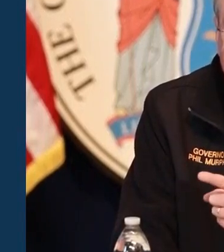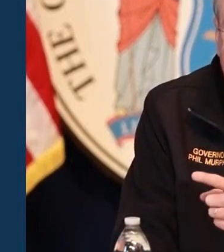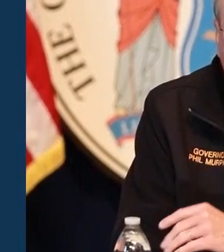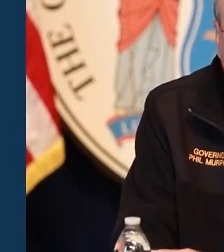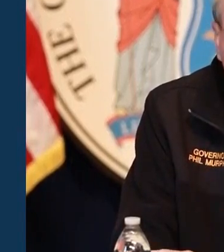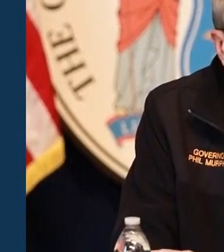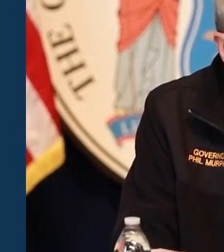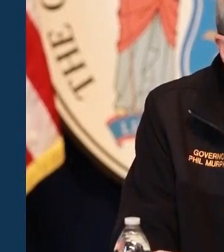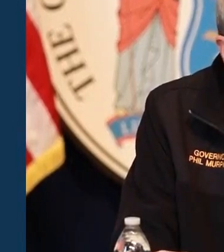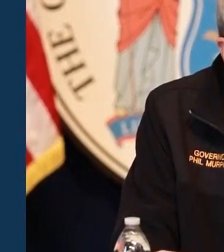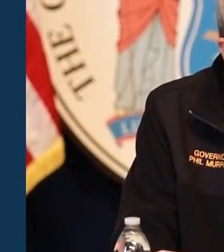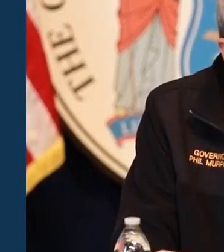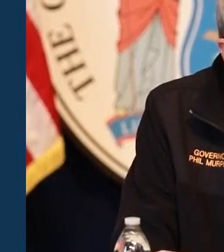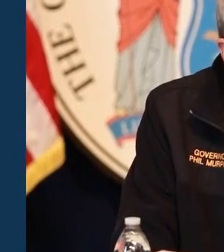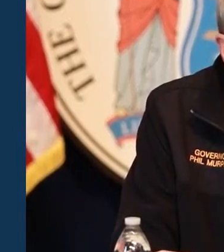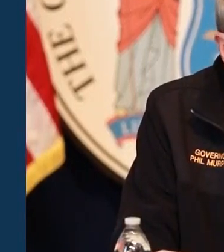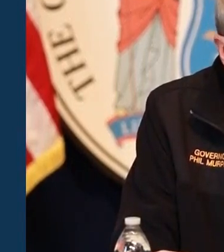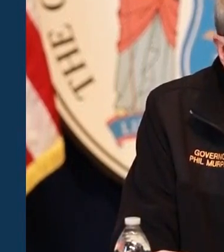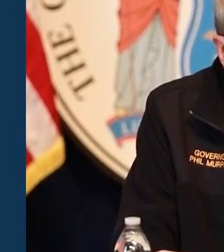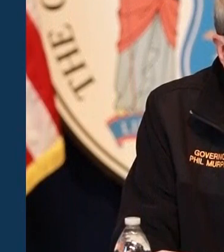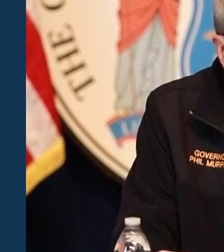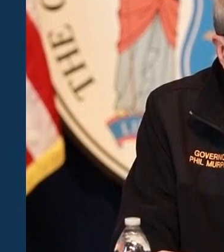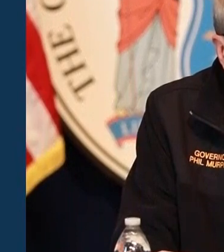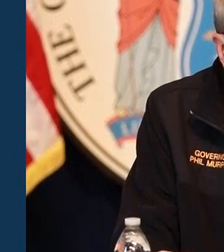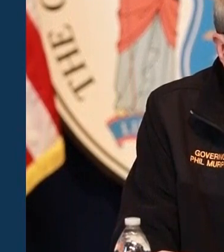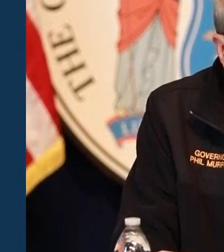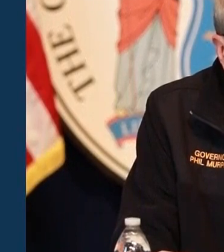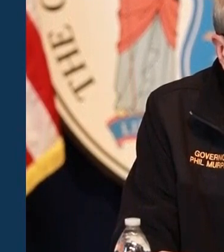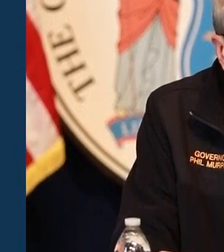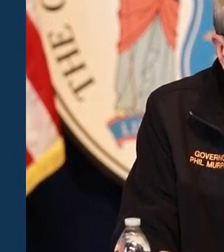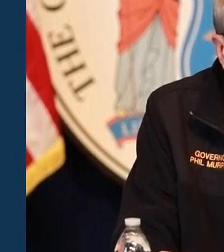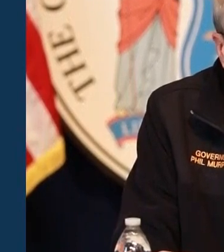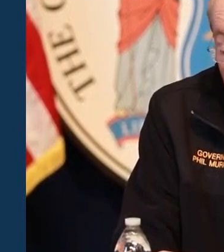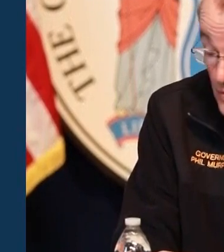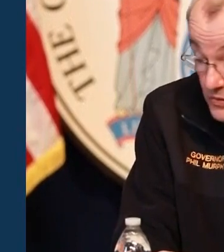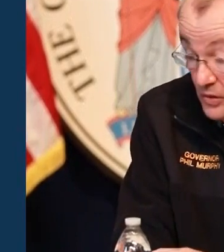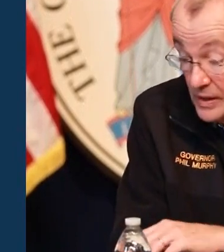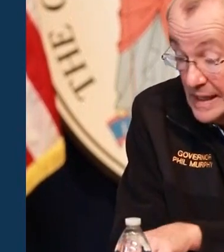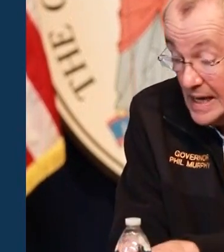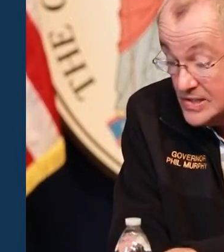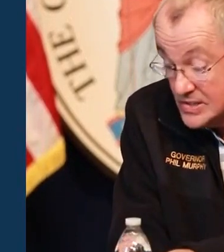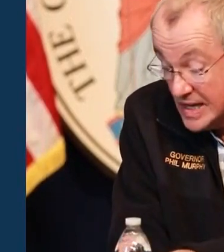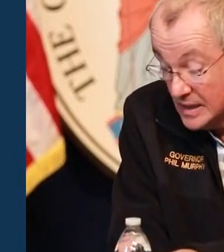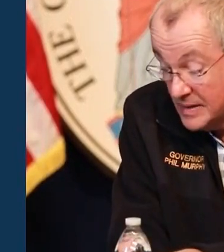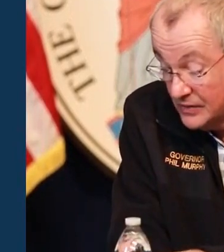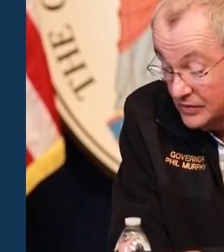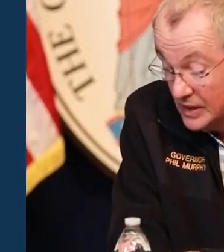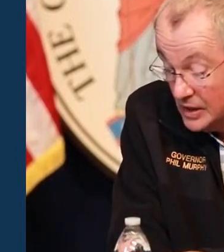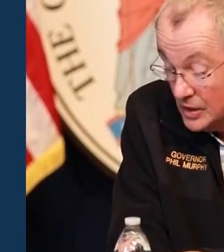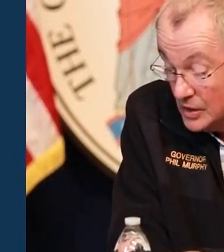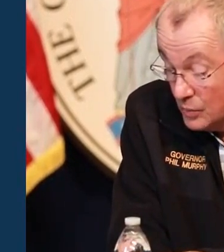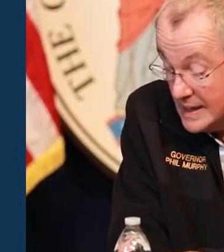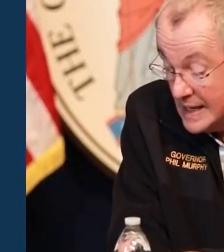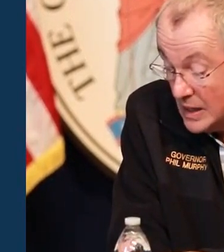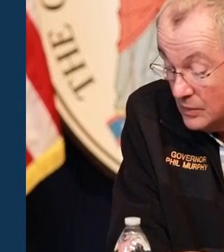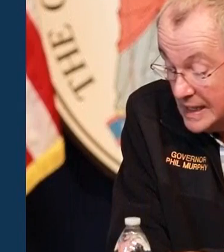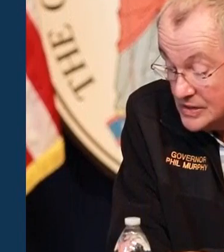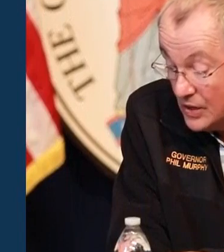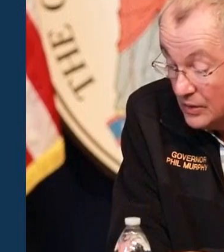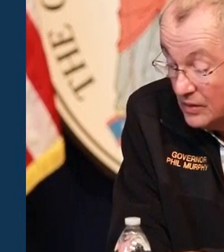least 7 days or more. That's Salem County in the southwest, where there are certainly cases. Salem has